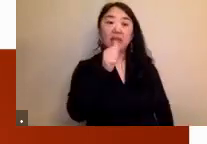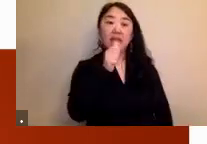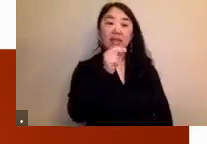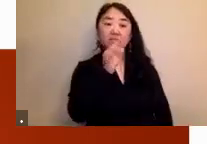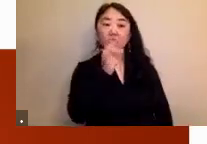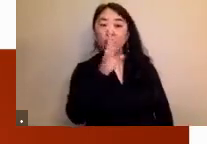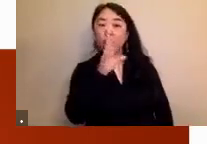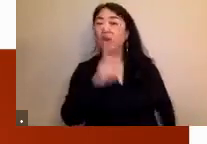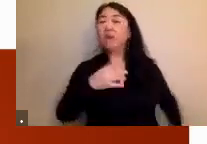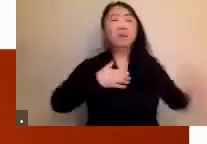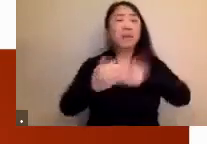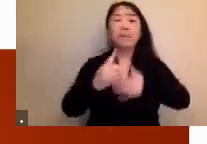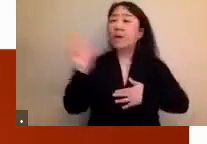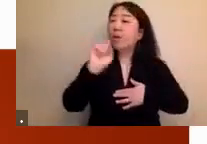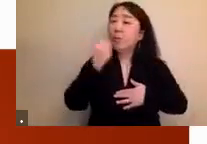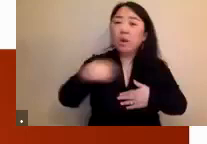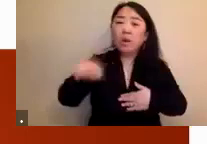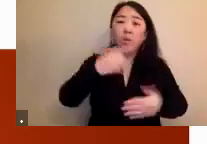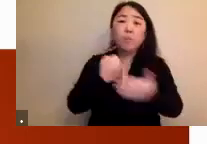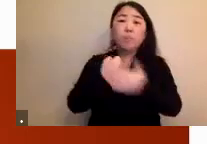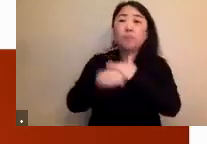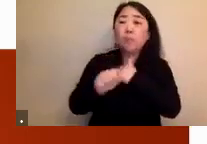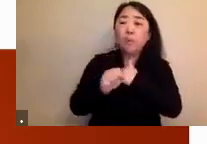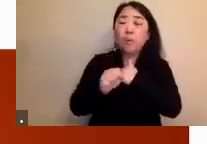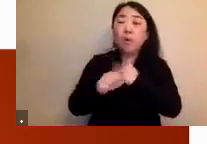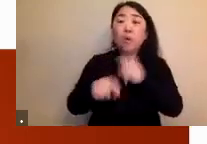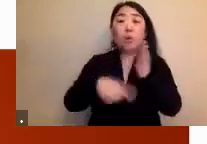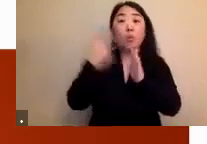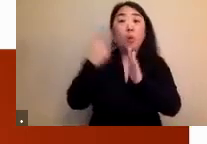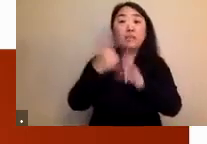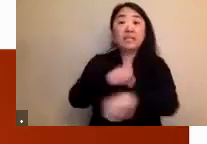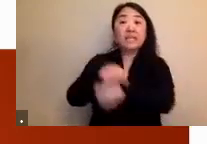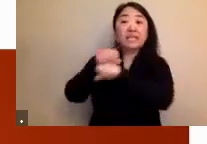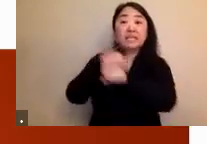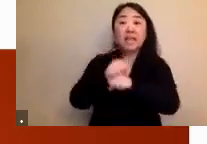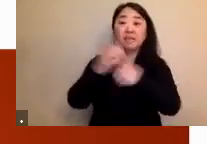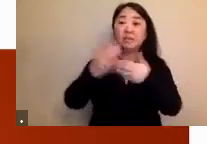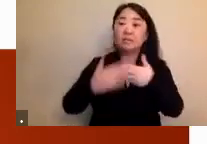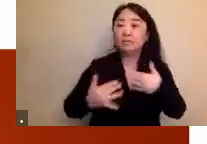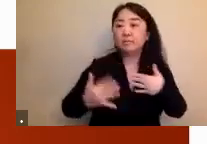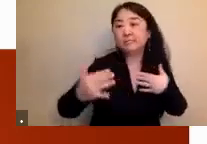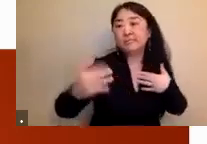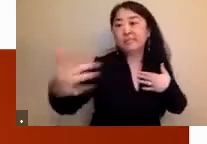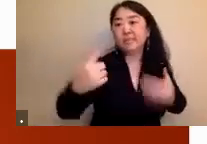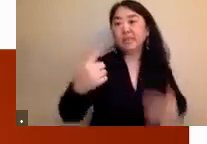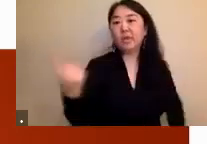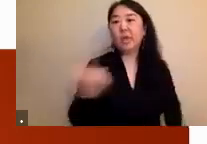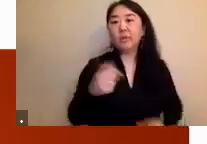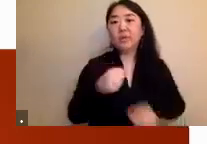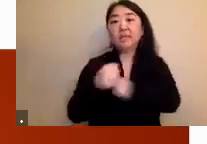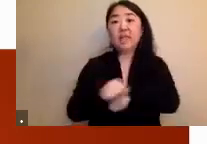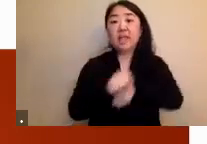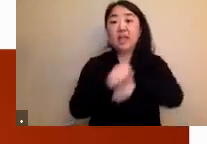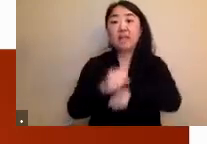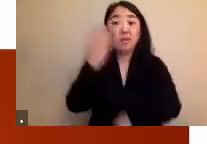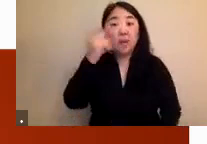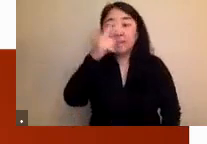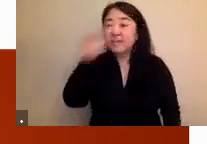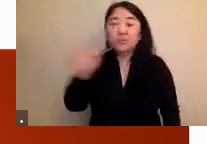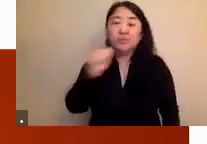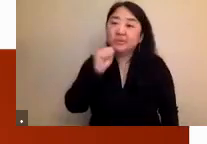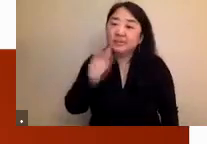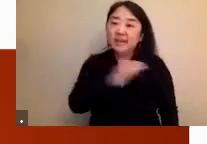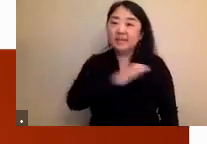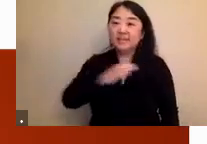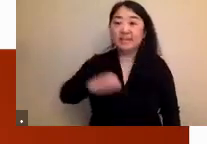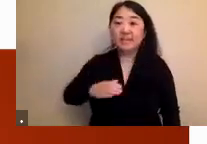no matter where you were born, once a slave, always a slave, because you were not a citizen. So therefore, you did not have